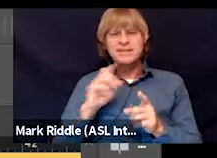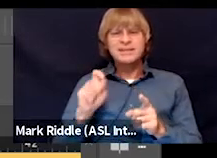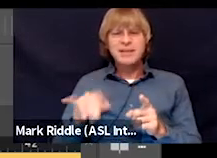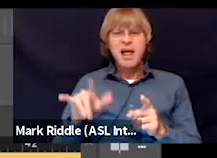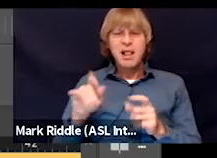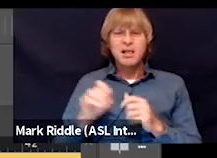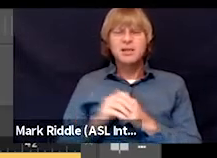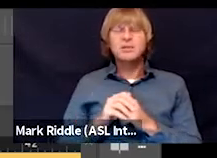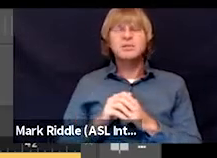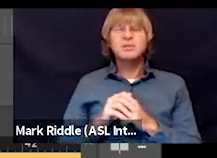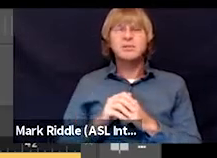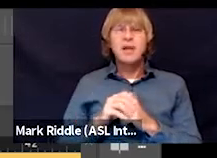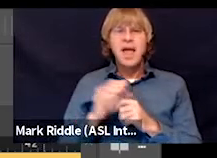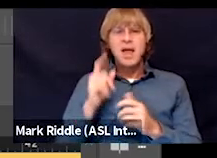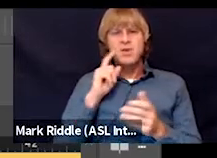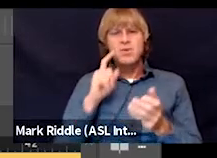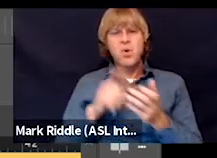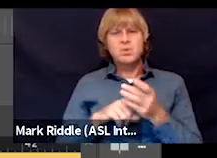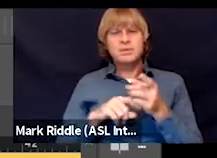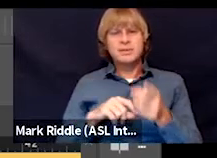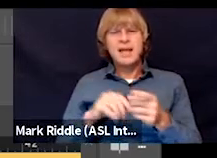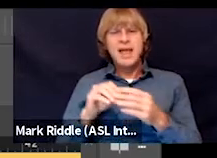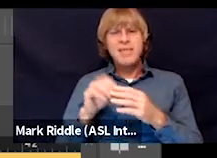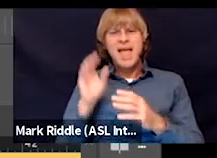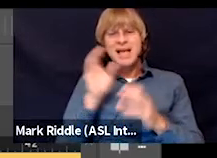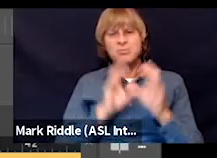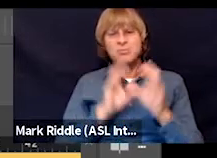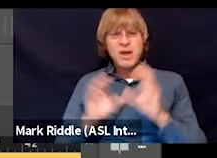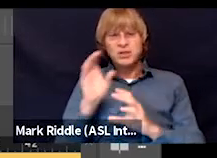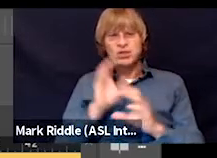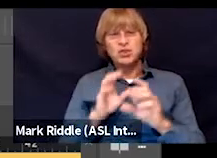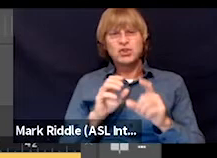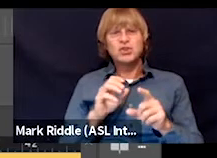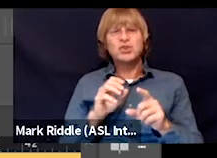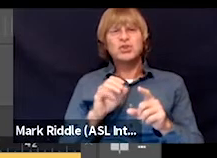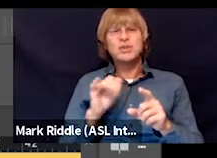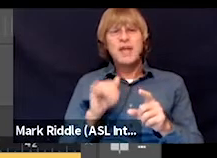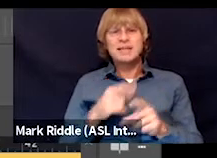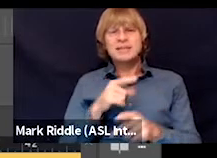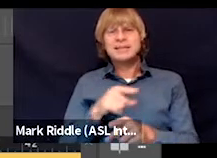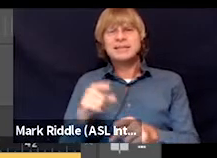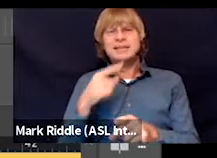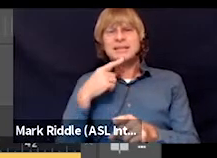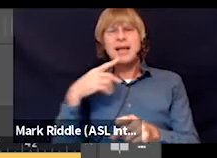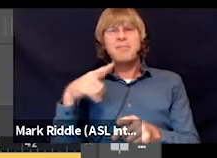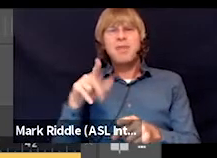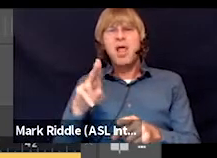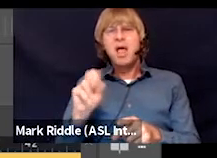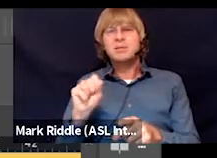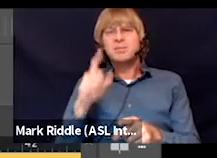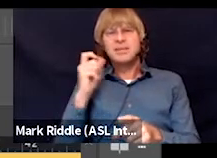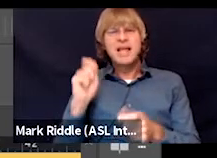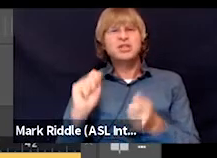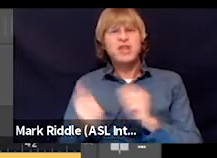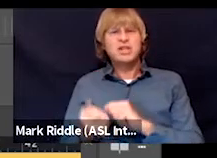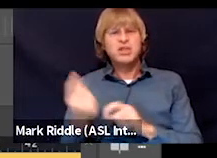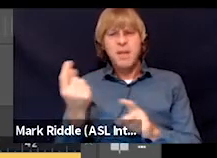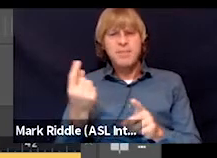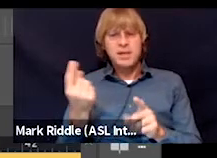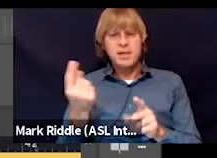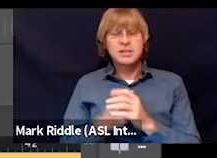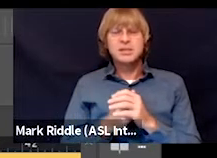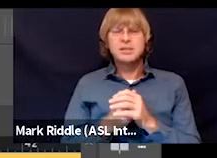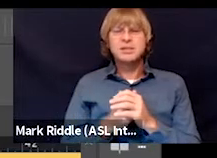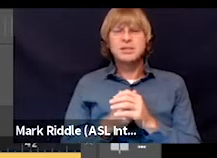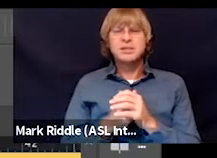style, and notice in my exploration, it now says plus because I've changed something.